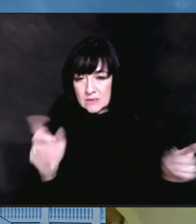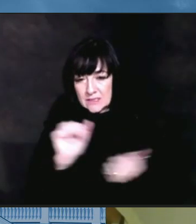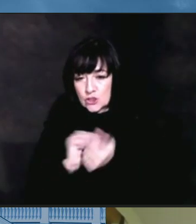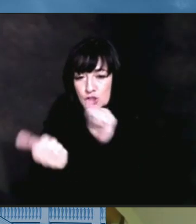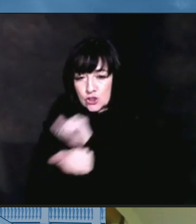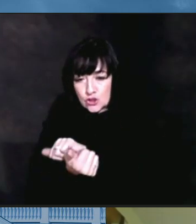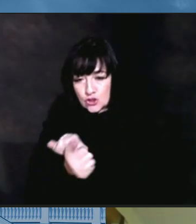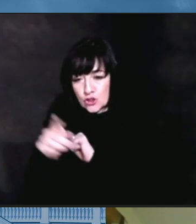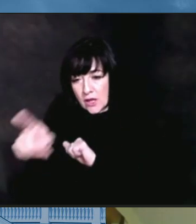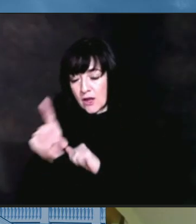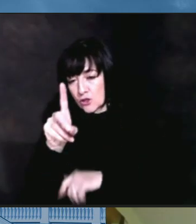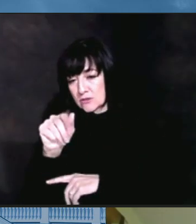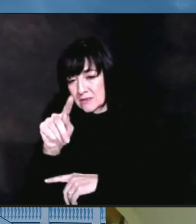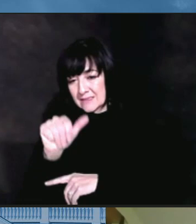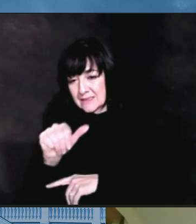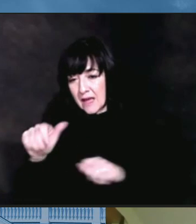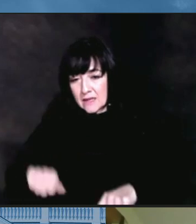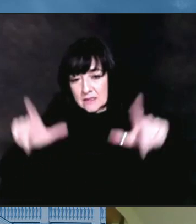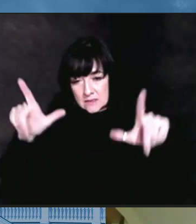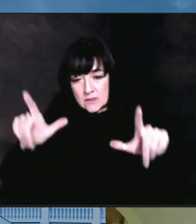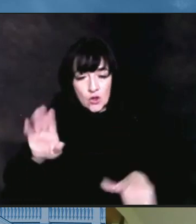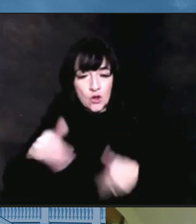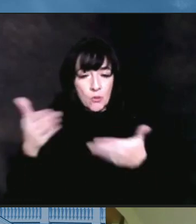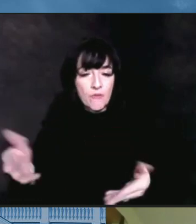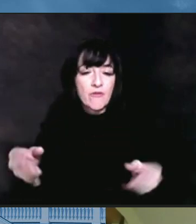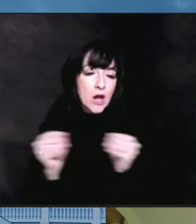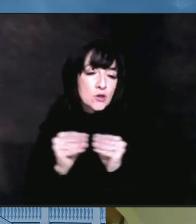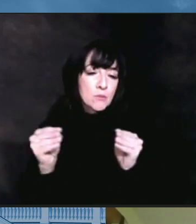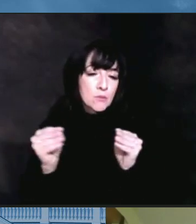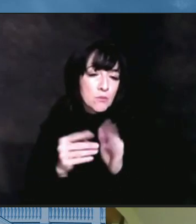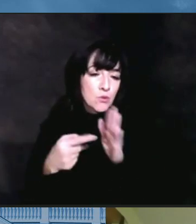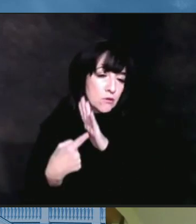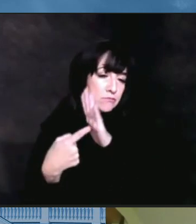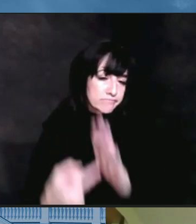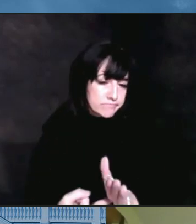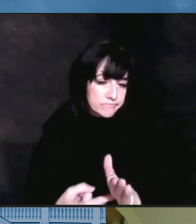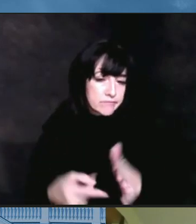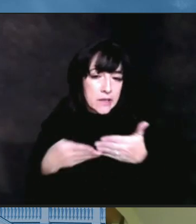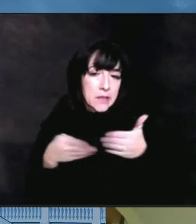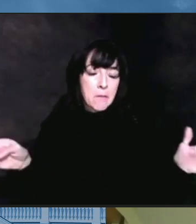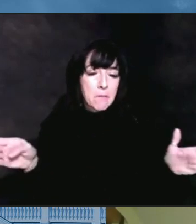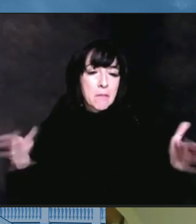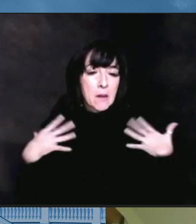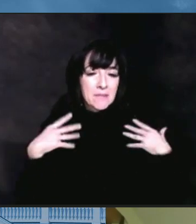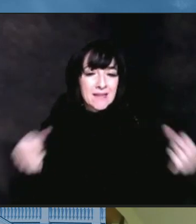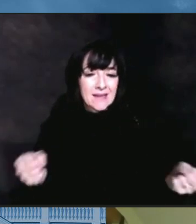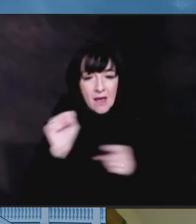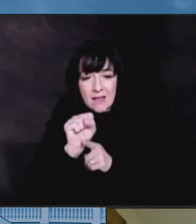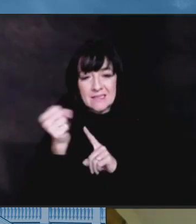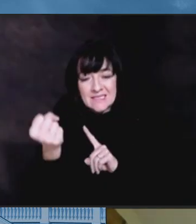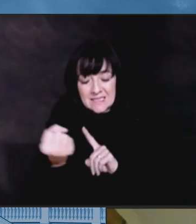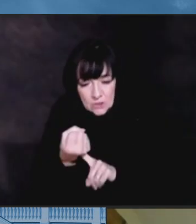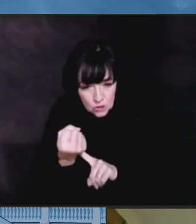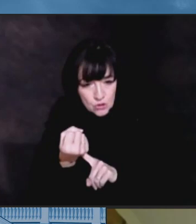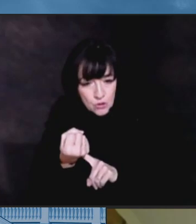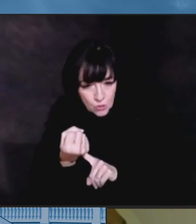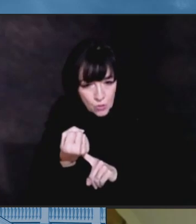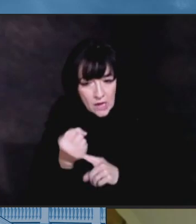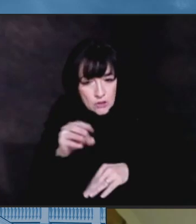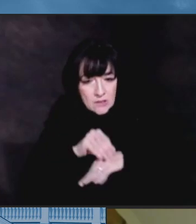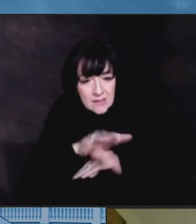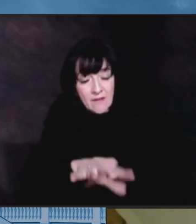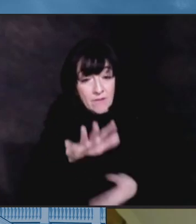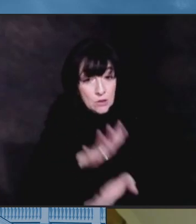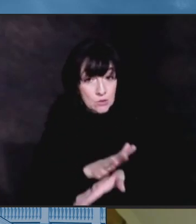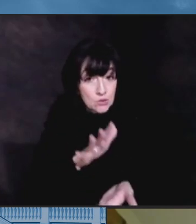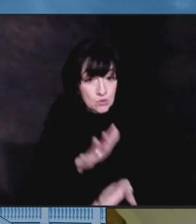to provide more relevant public health conditions affecting the schools. So what exactly do those changes look like? And will that